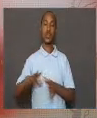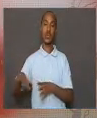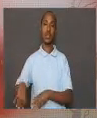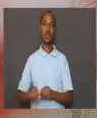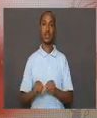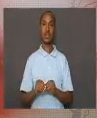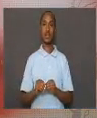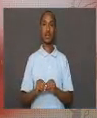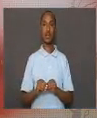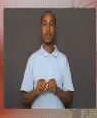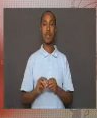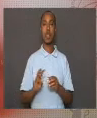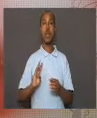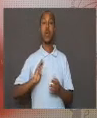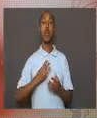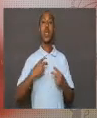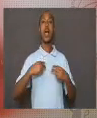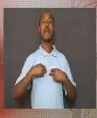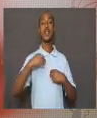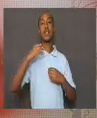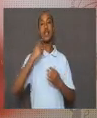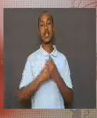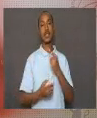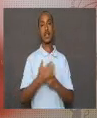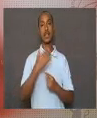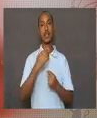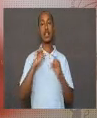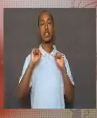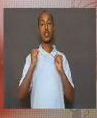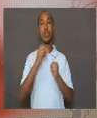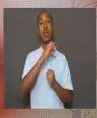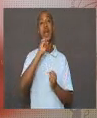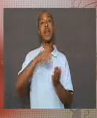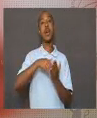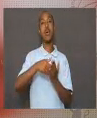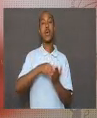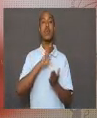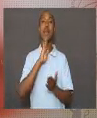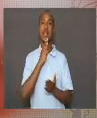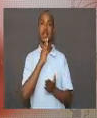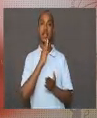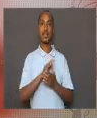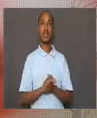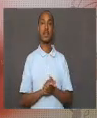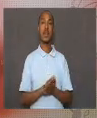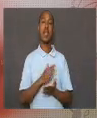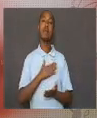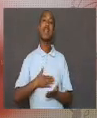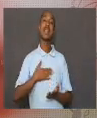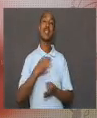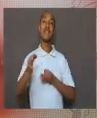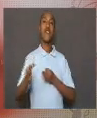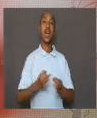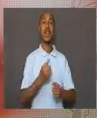Students, we have just discussed strong and weak bases. Please